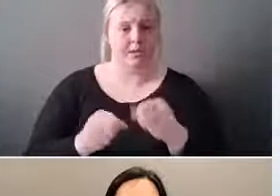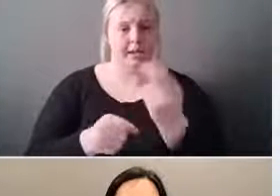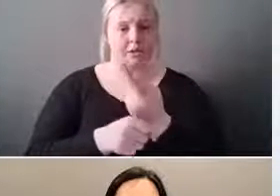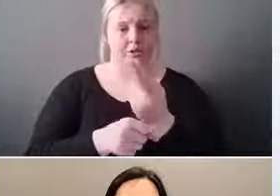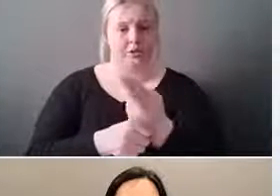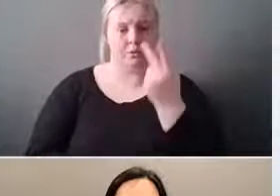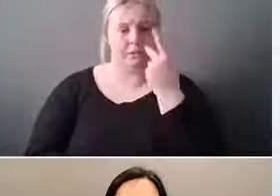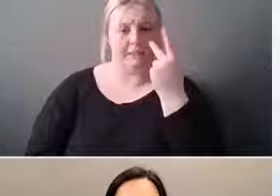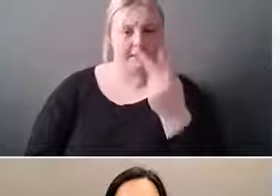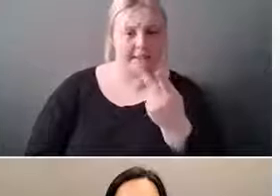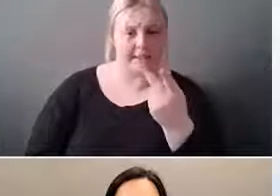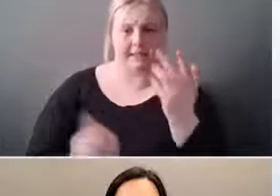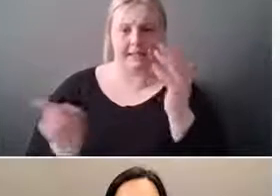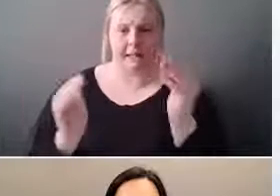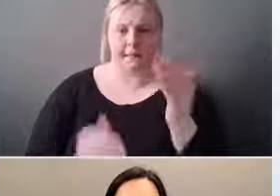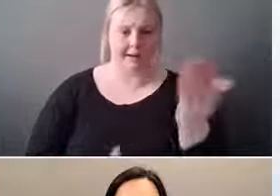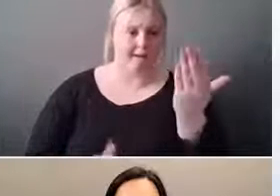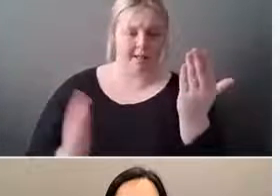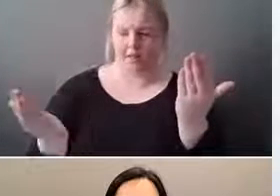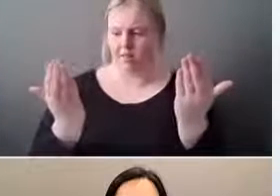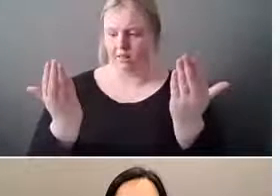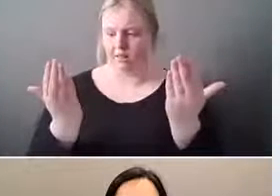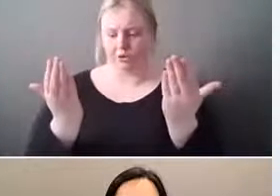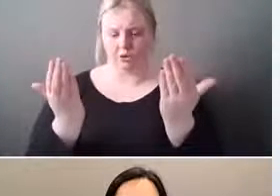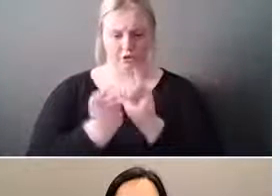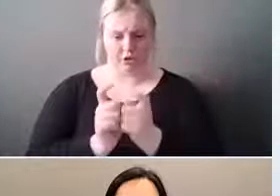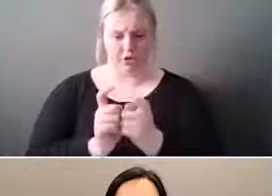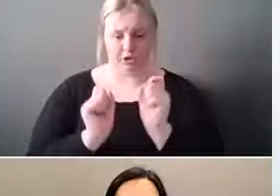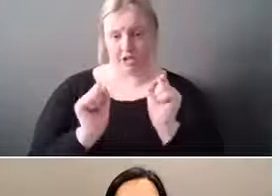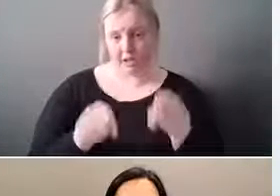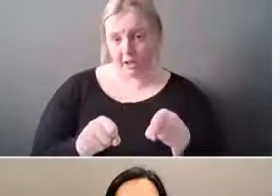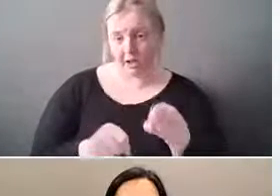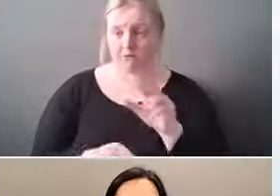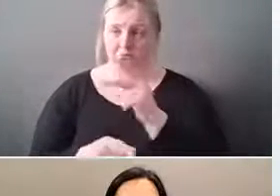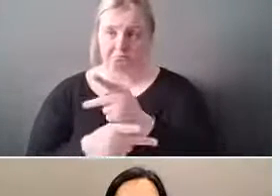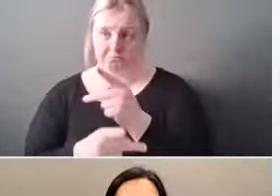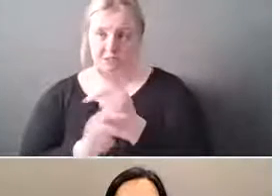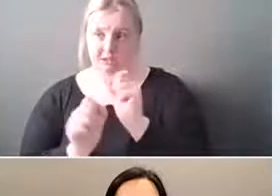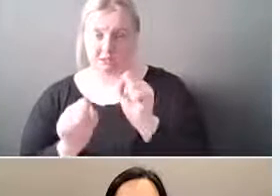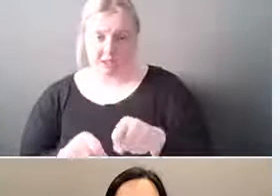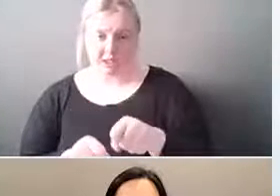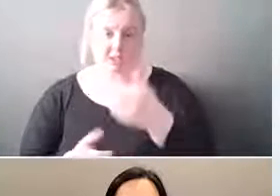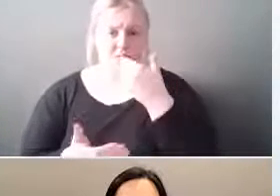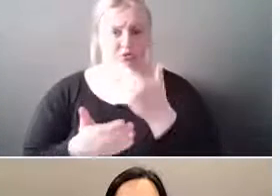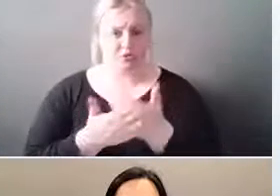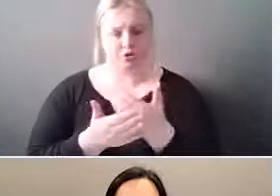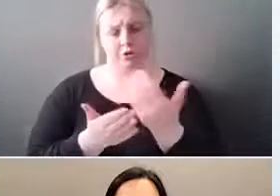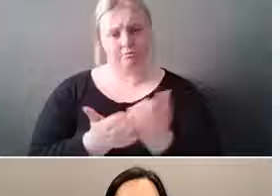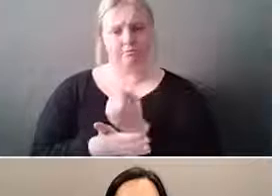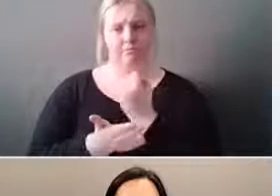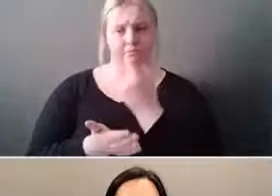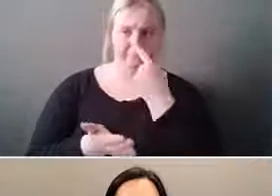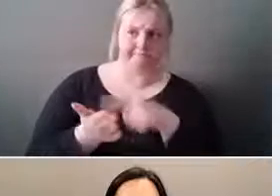there can be any updates or changes made to your existing organizational documents. So this is a good time to sort of check in and